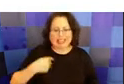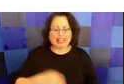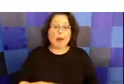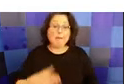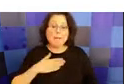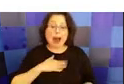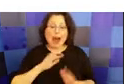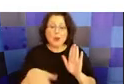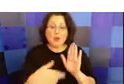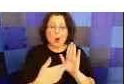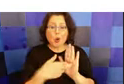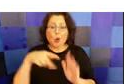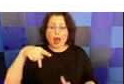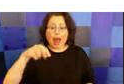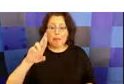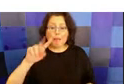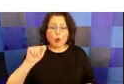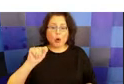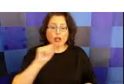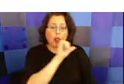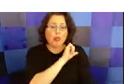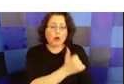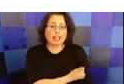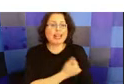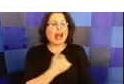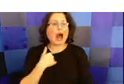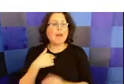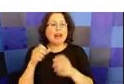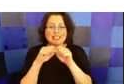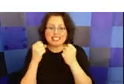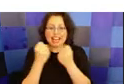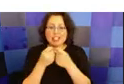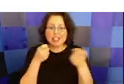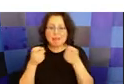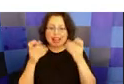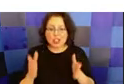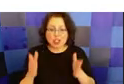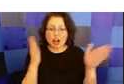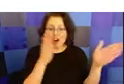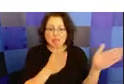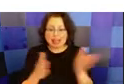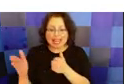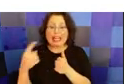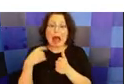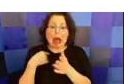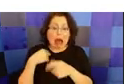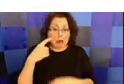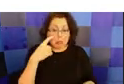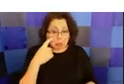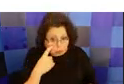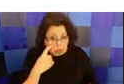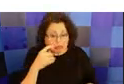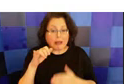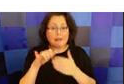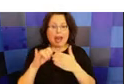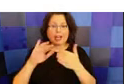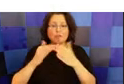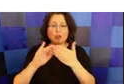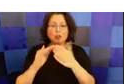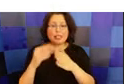Authority in section manager of planning and in previous roles has been to oversee our transit-oriented communities